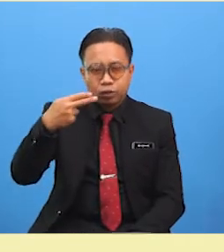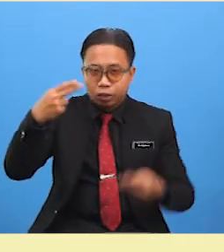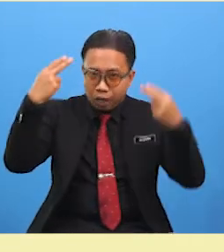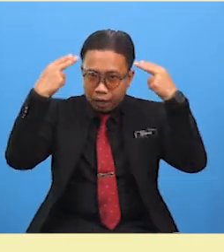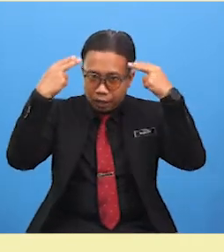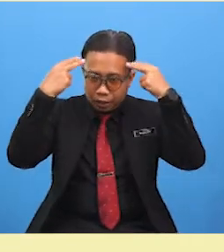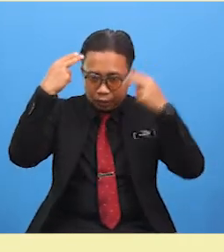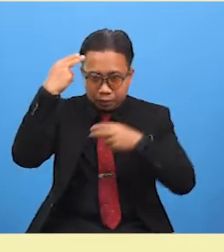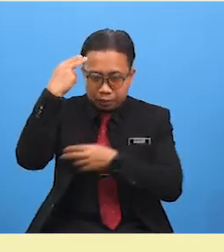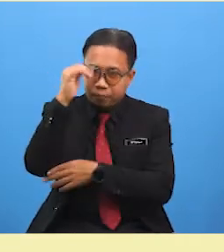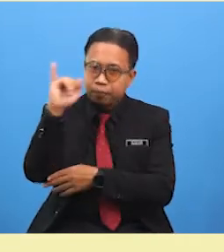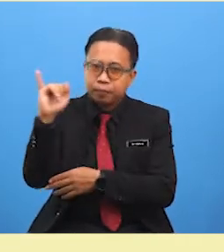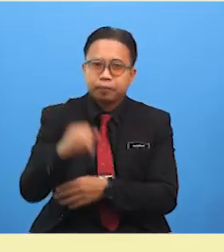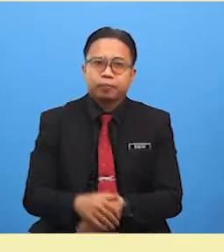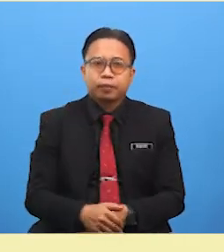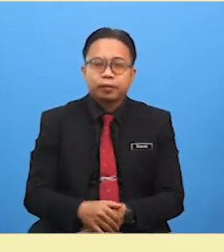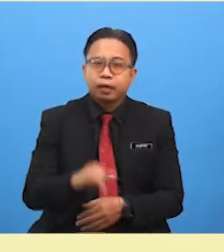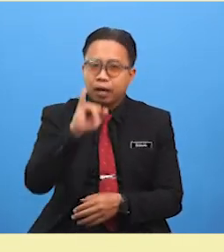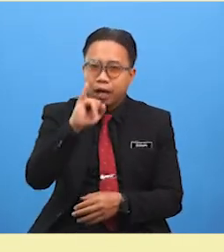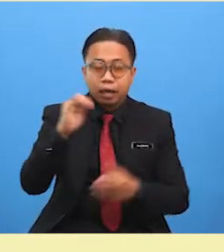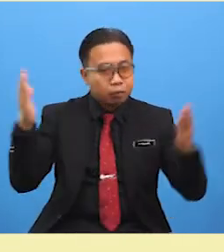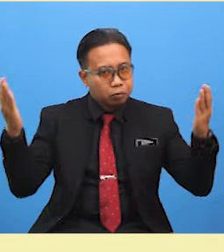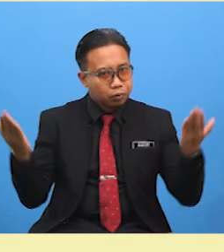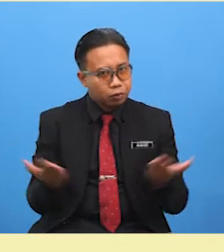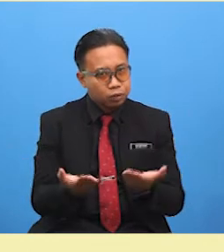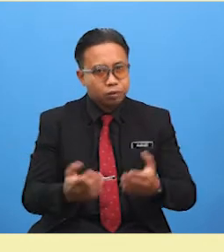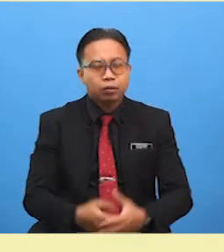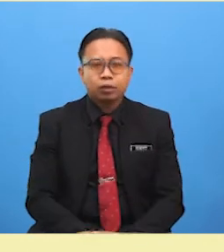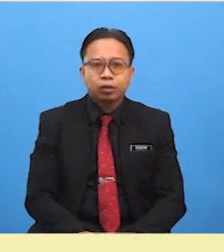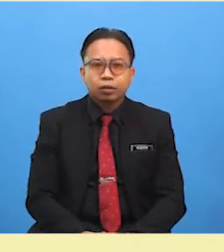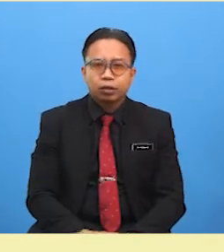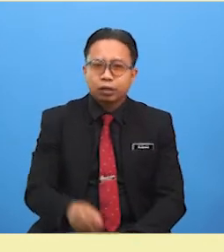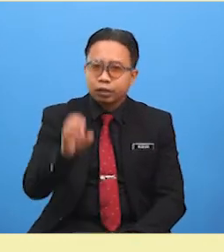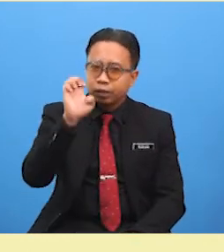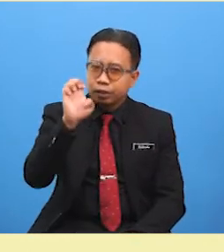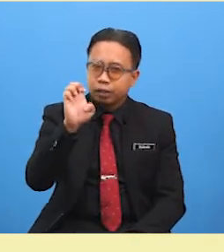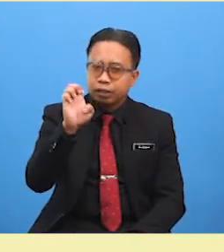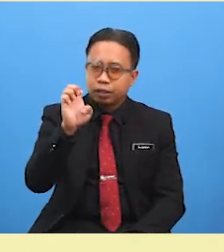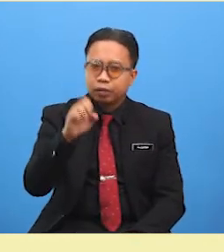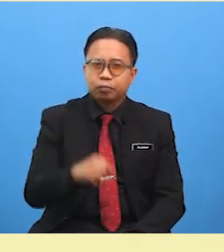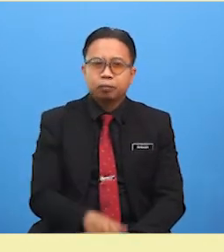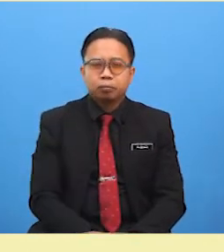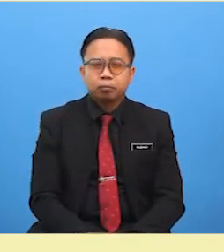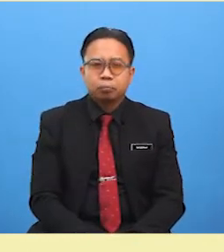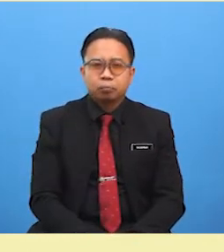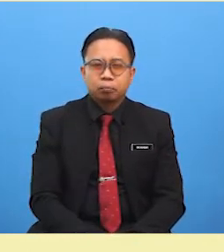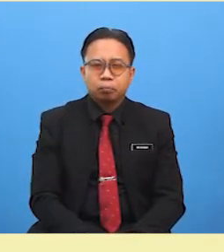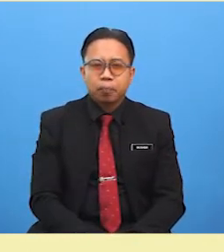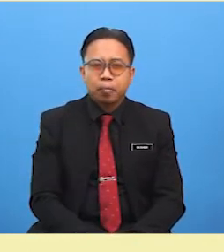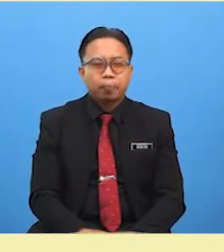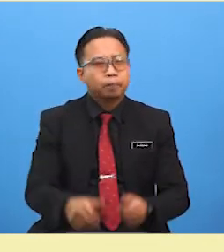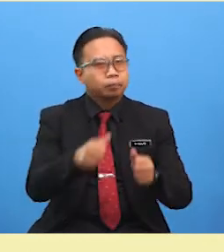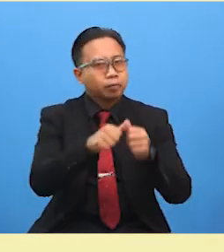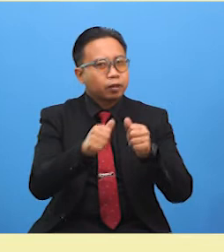heading. I stands for introduction. And E, which is also the first letter of my name, stands